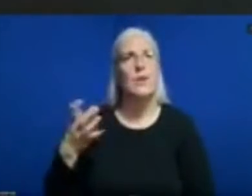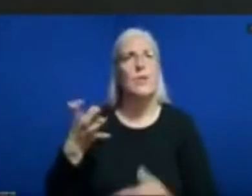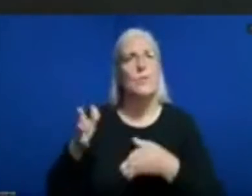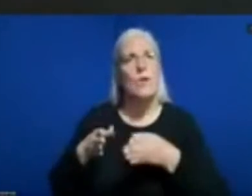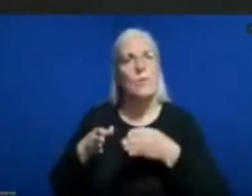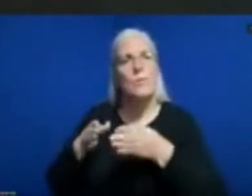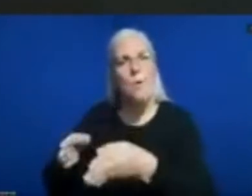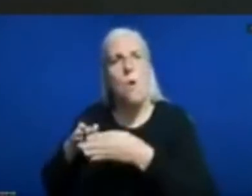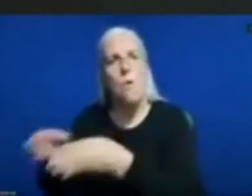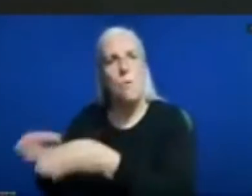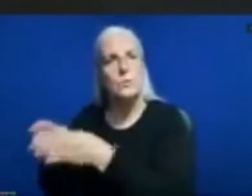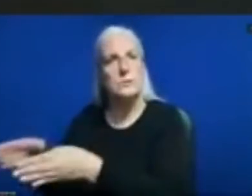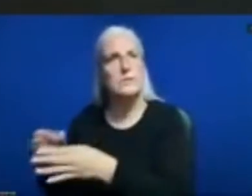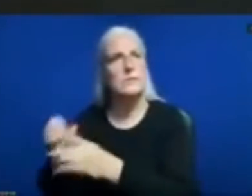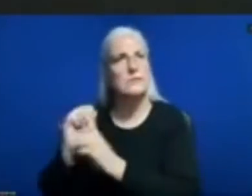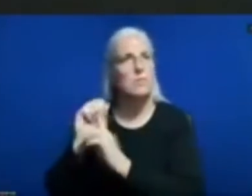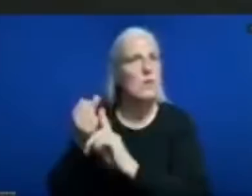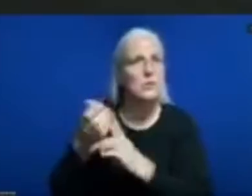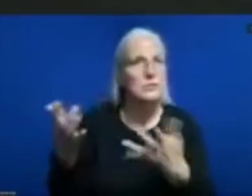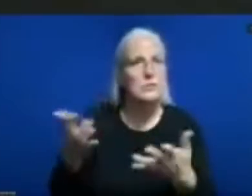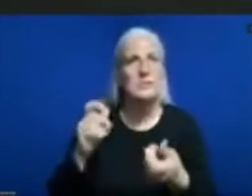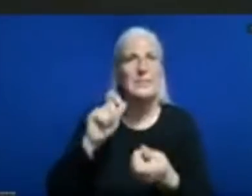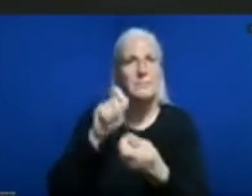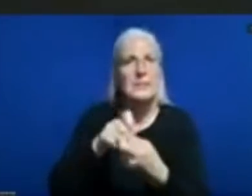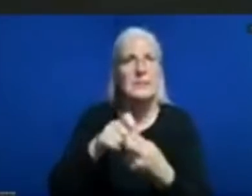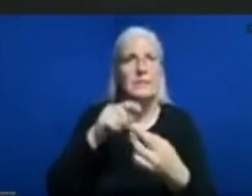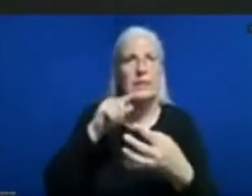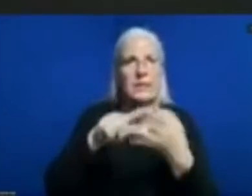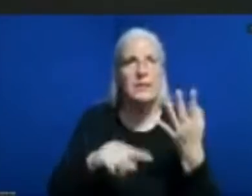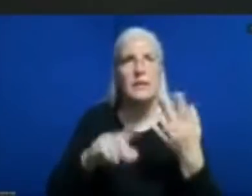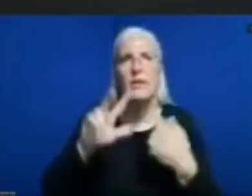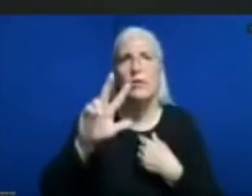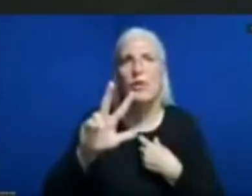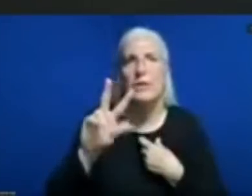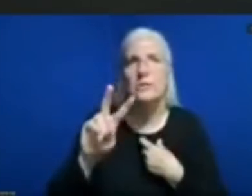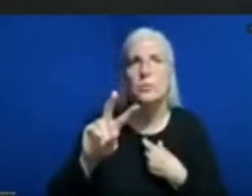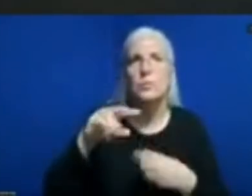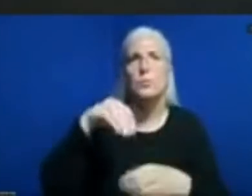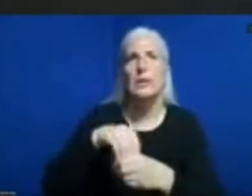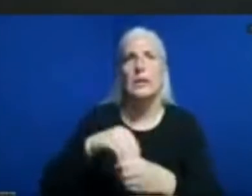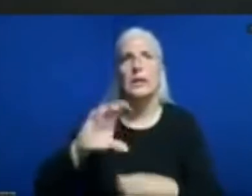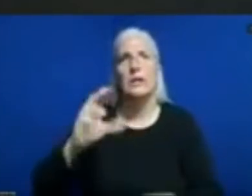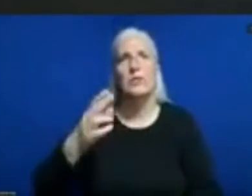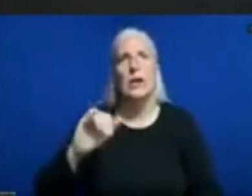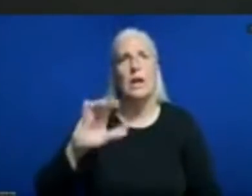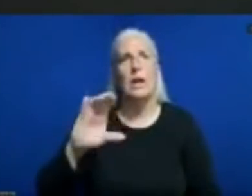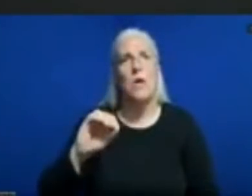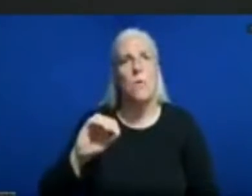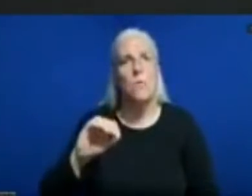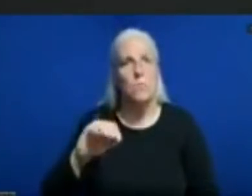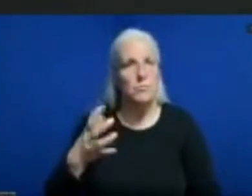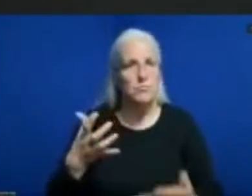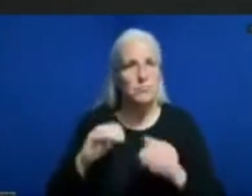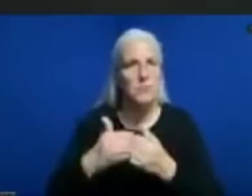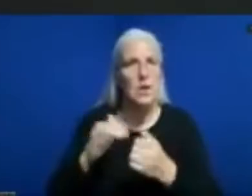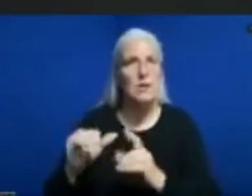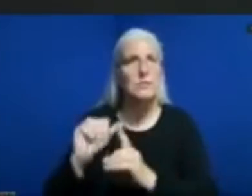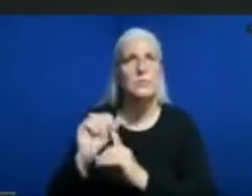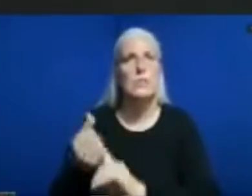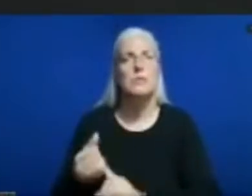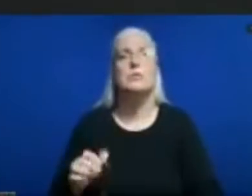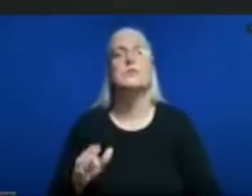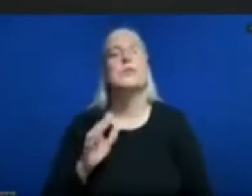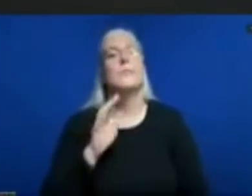Highway 32 down to Chico. So just so everyone understands, your best information comes